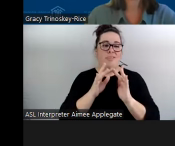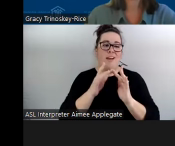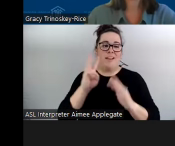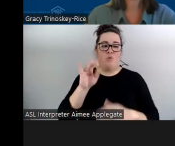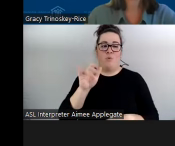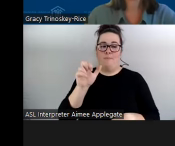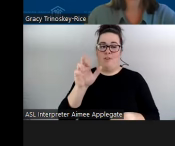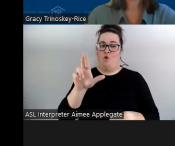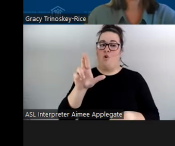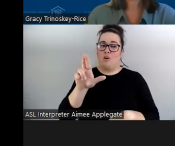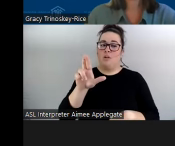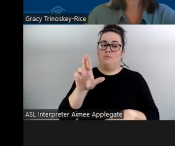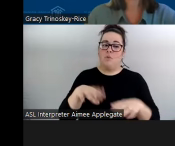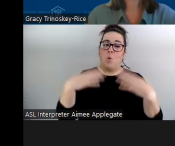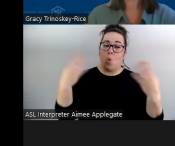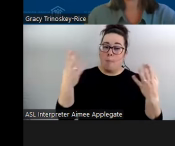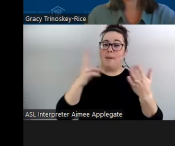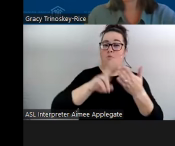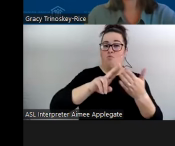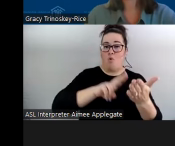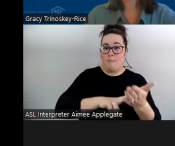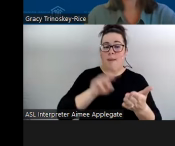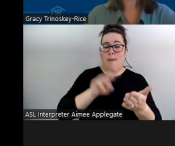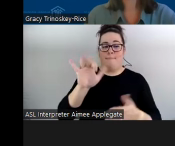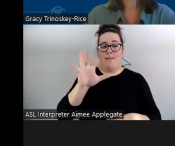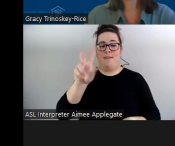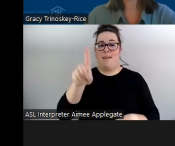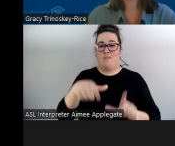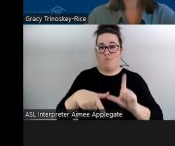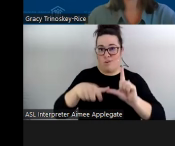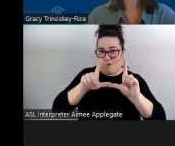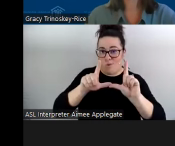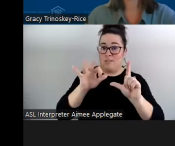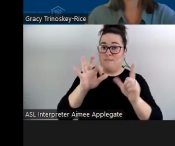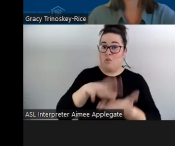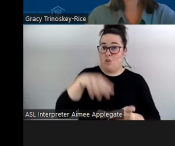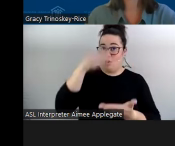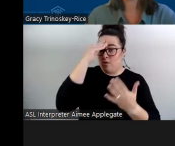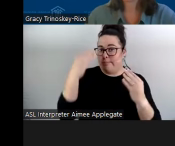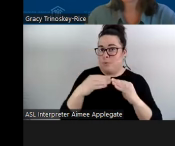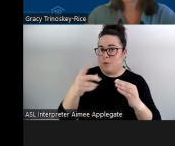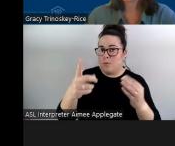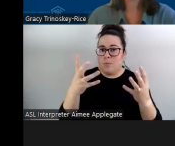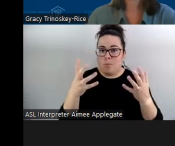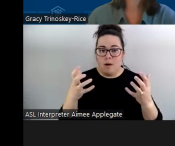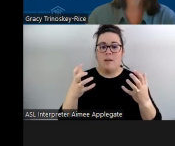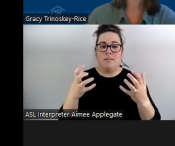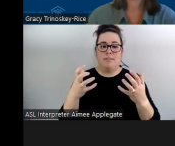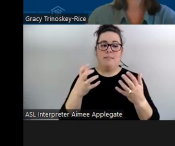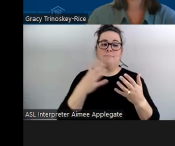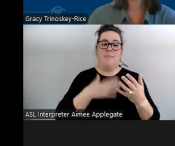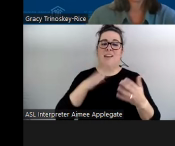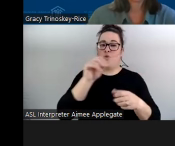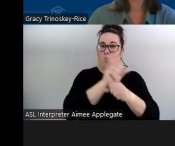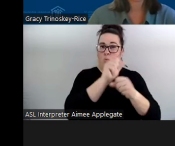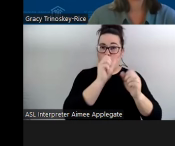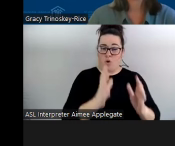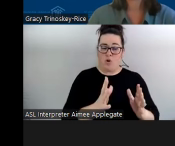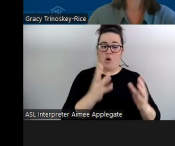renewal. So if you're interested in learning more about this topic, some of my colleagues who are working much more closely on this issue will dive deep.